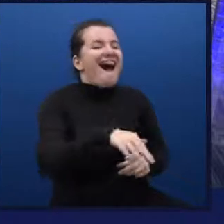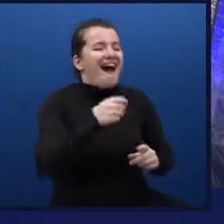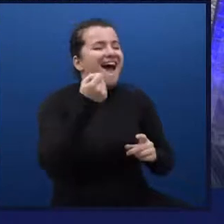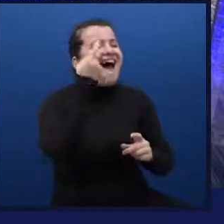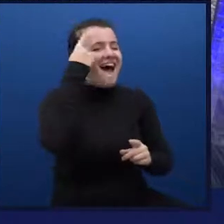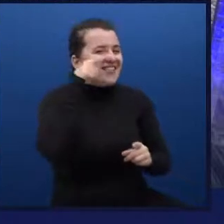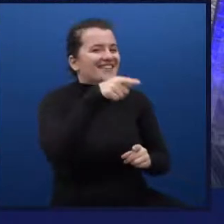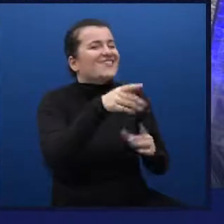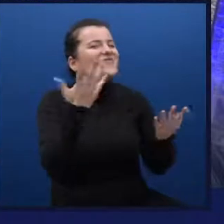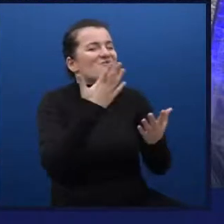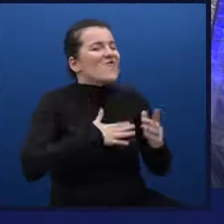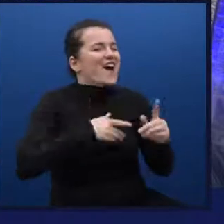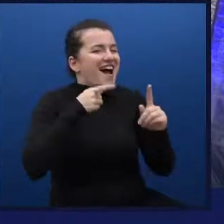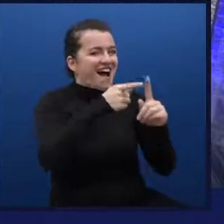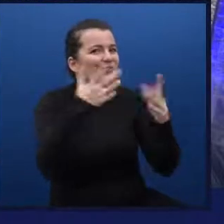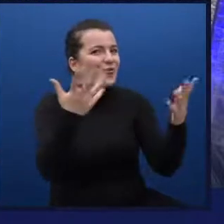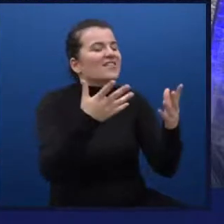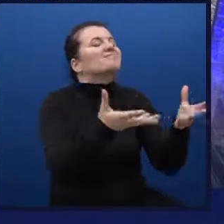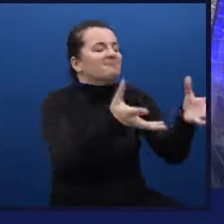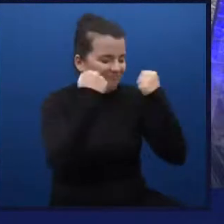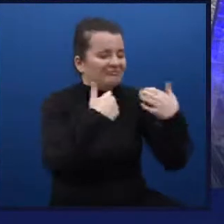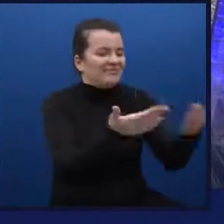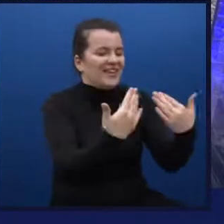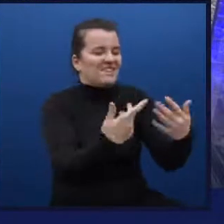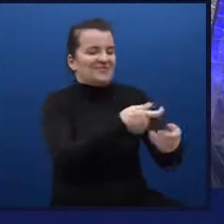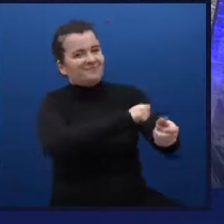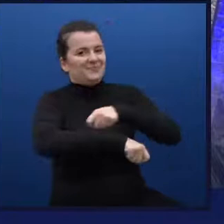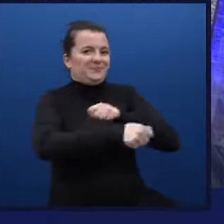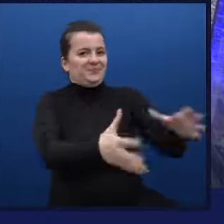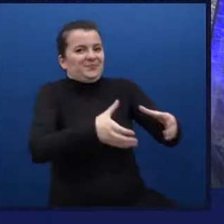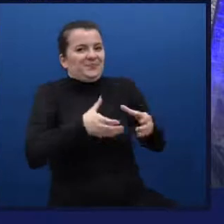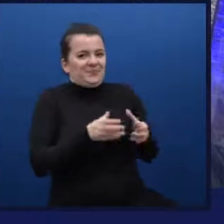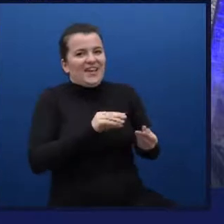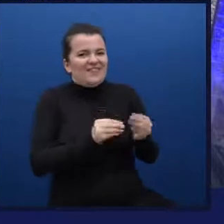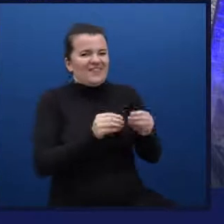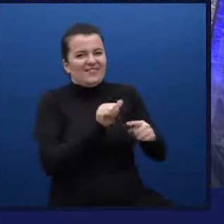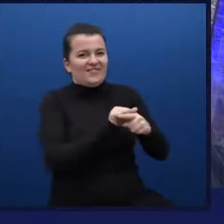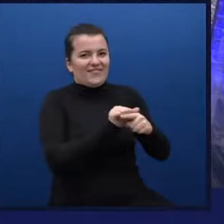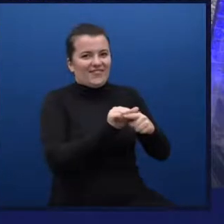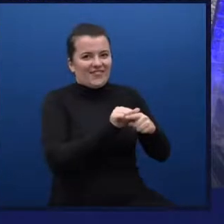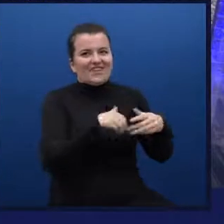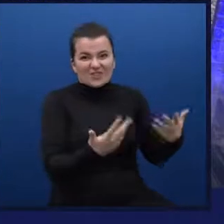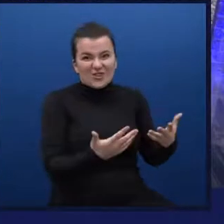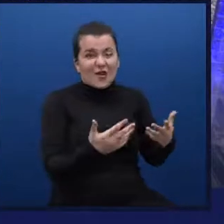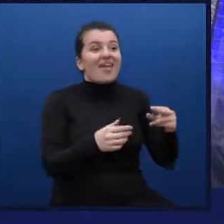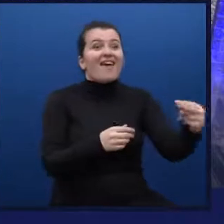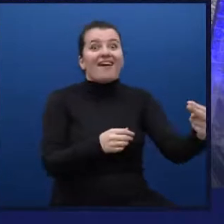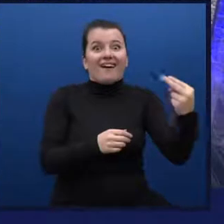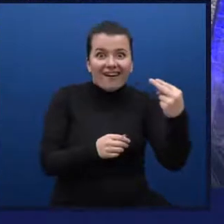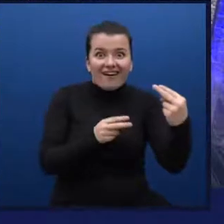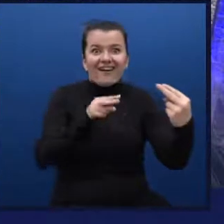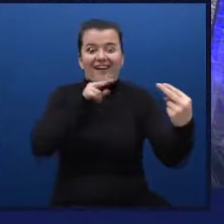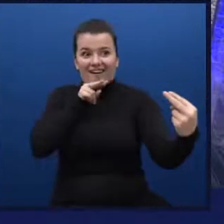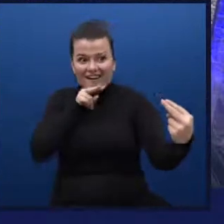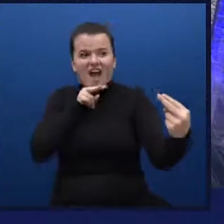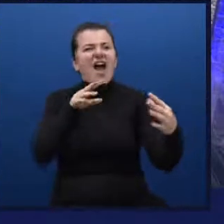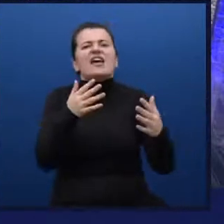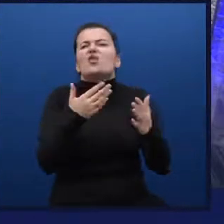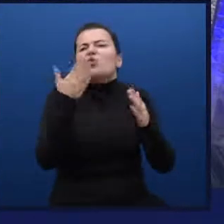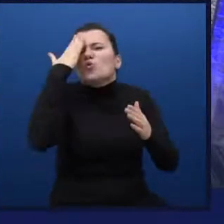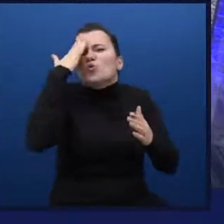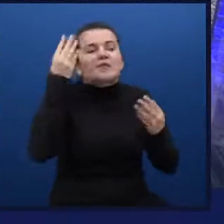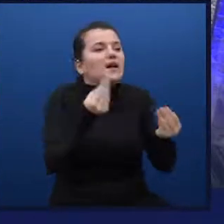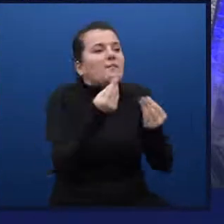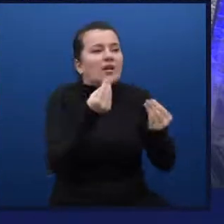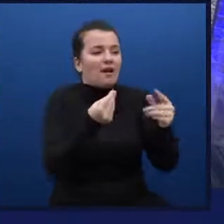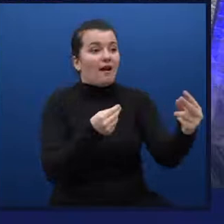this. As opposed to right now, you know, one side says something and the other side hears something totally different. But now we've